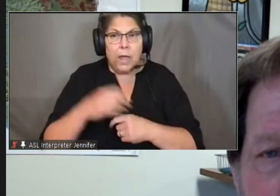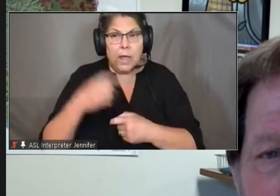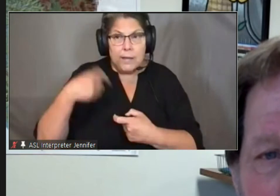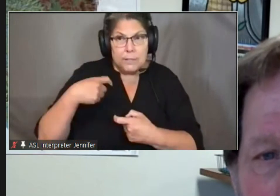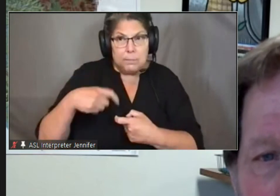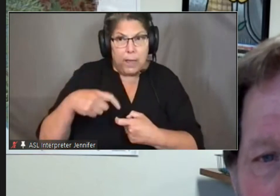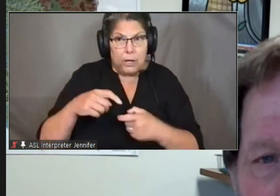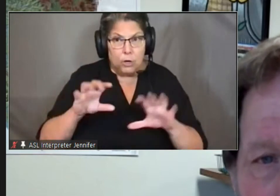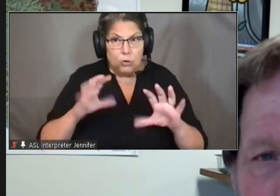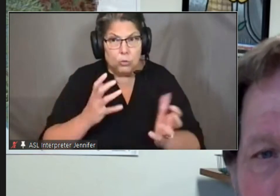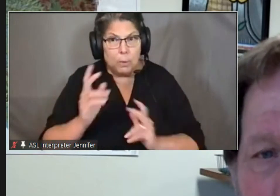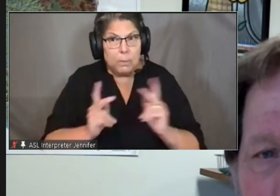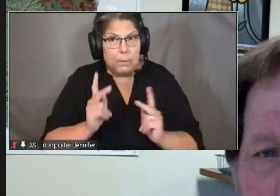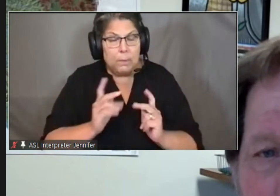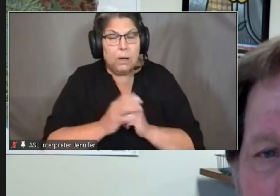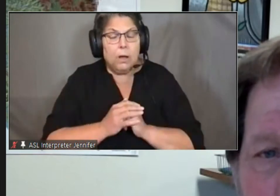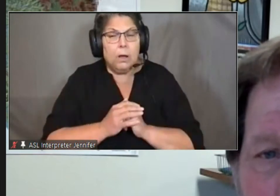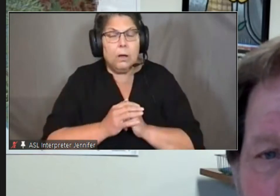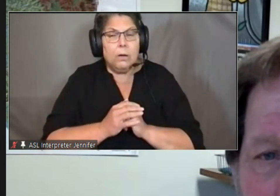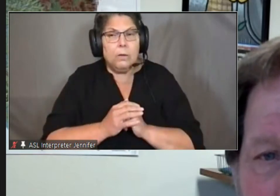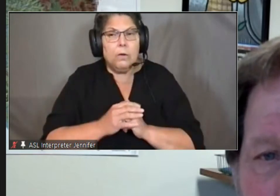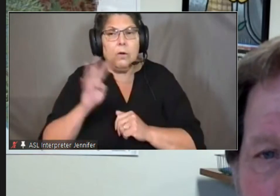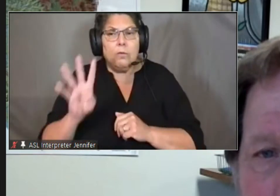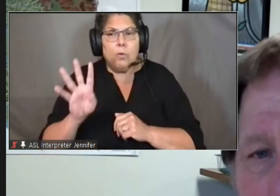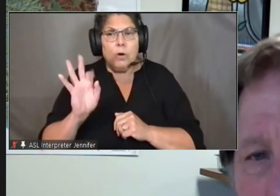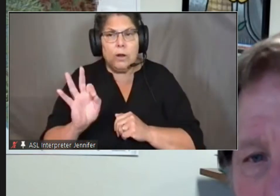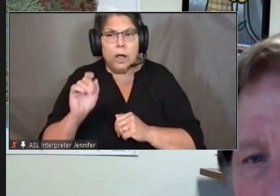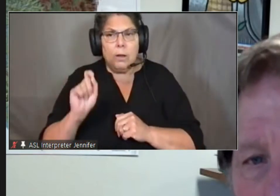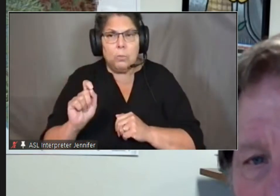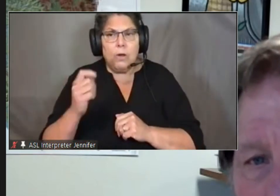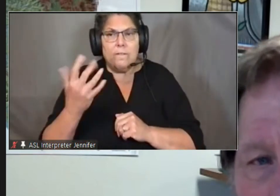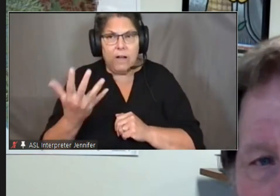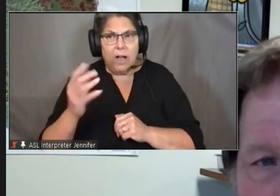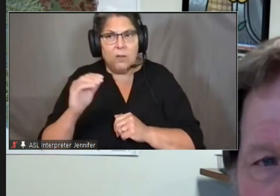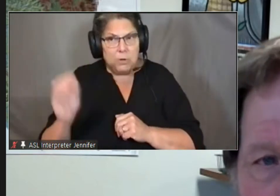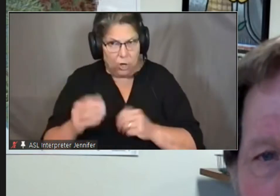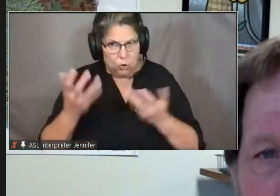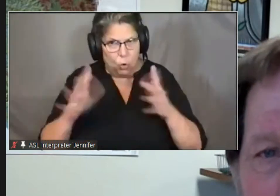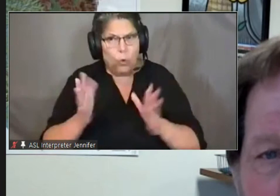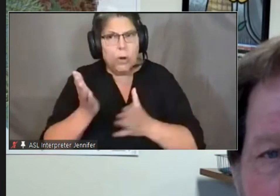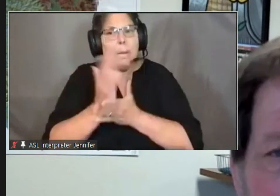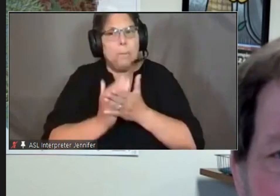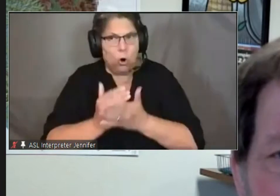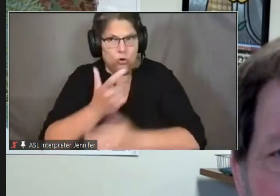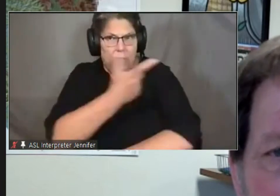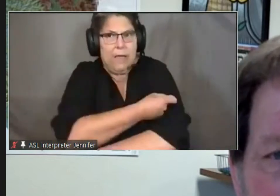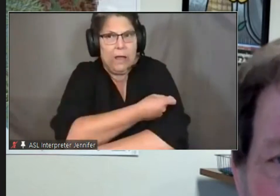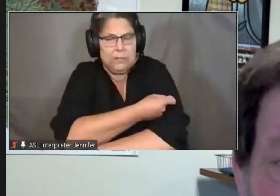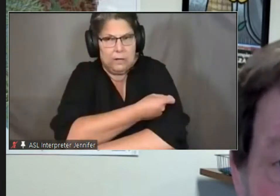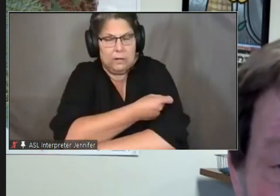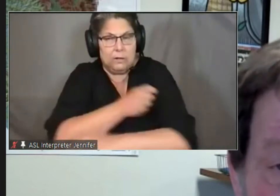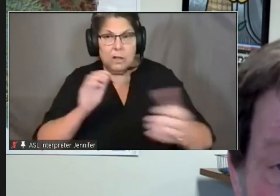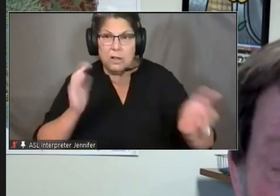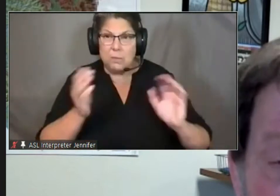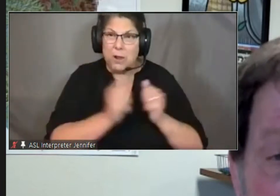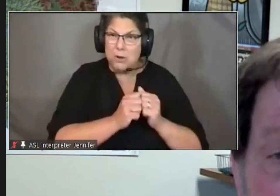population is 49.5% at least partially vaccinated, compared to